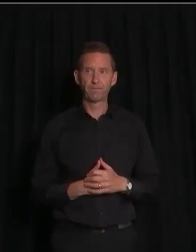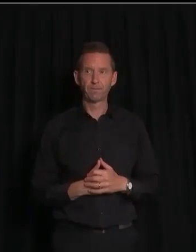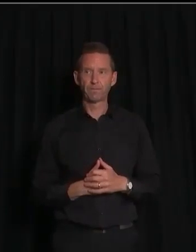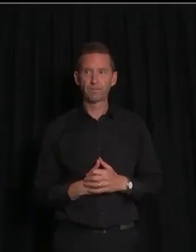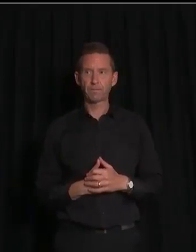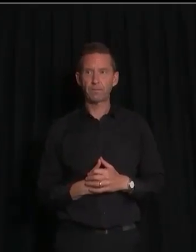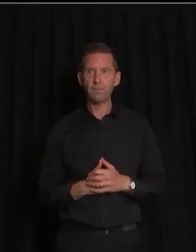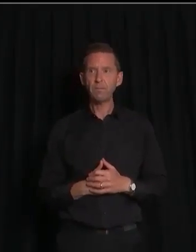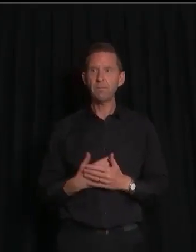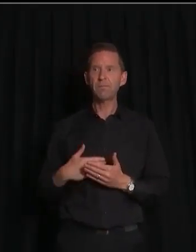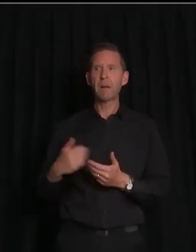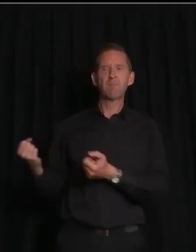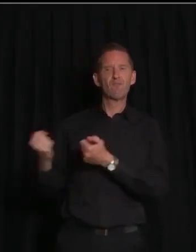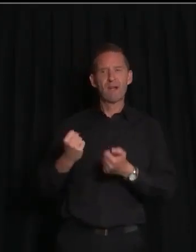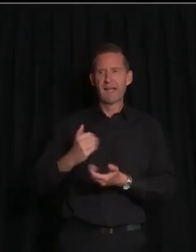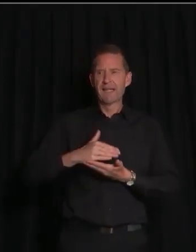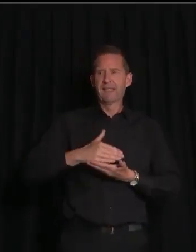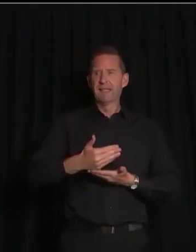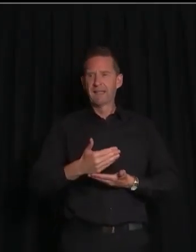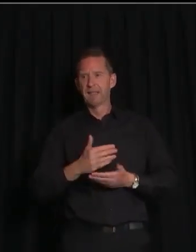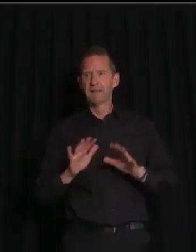but I couldn't, so it is what it is.